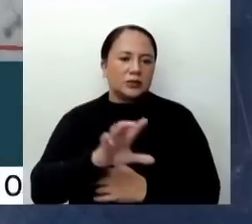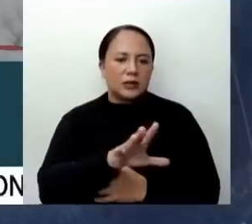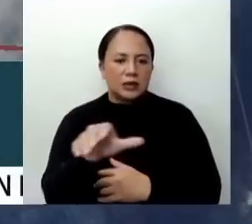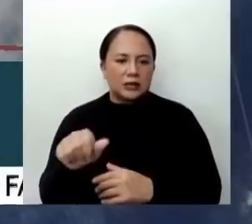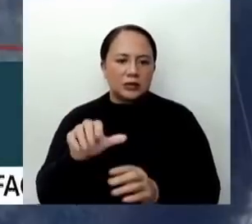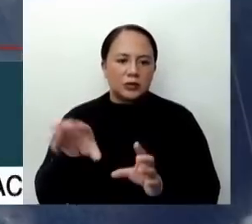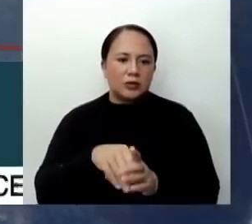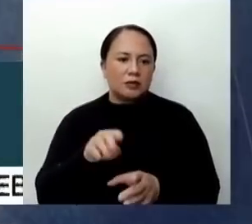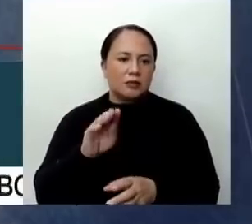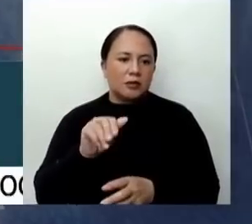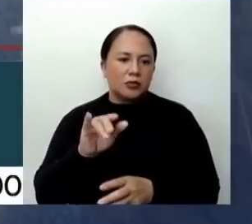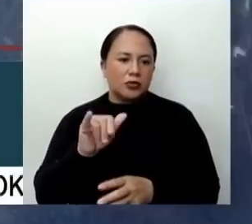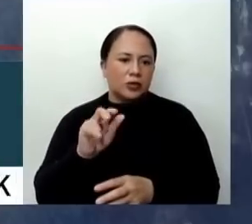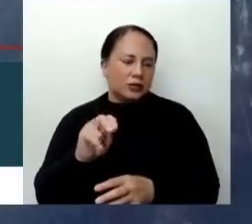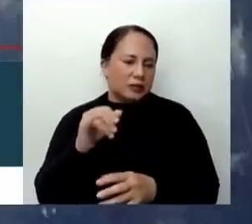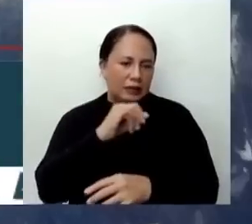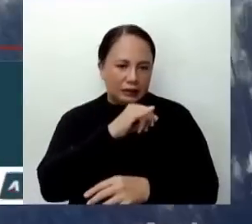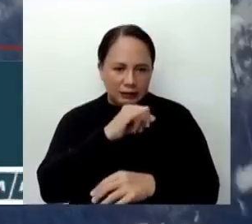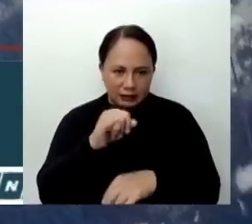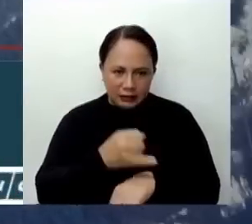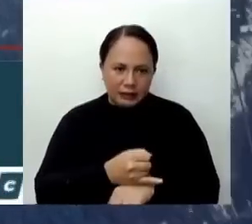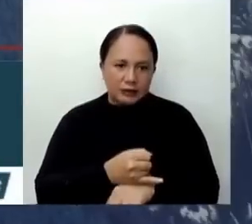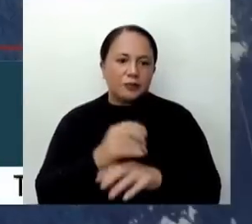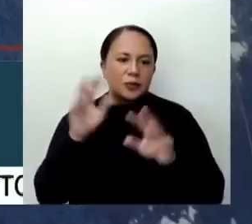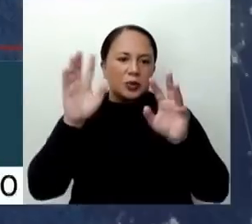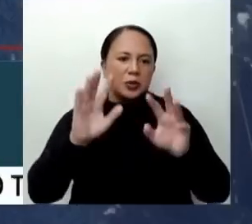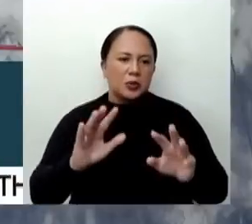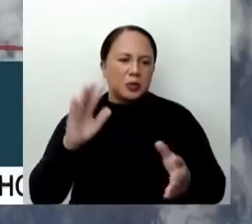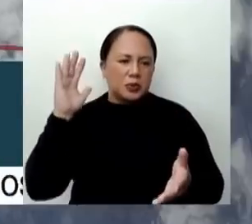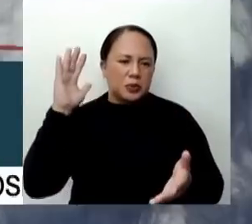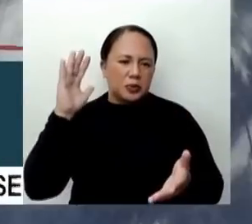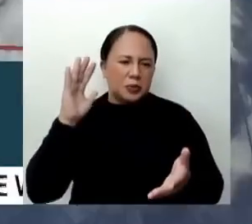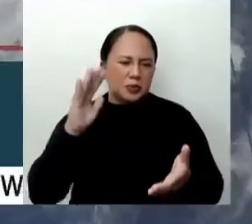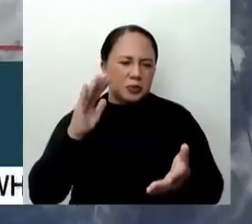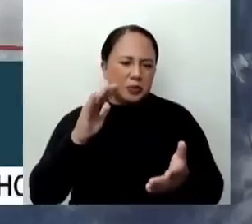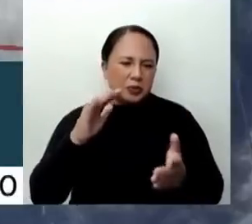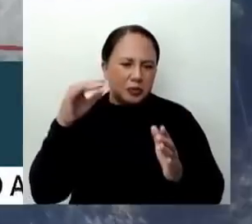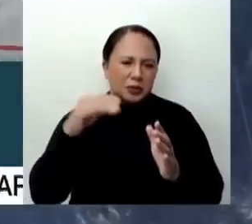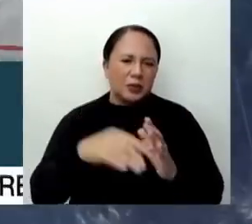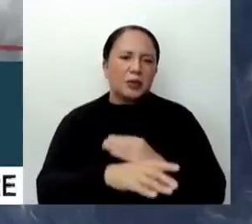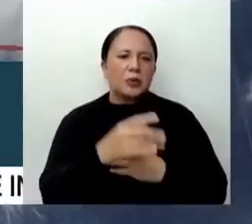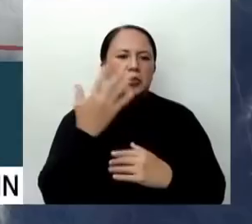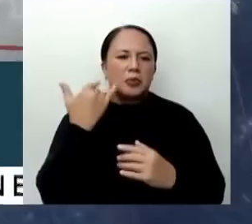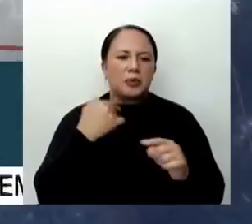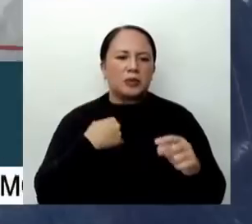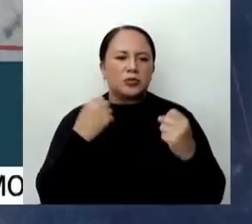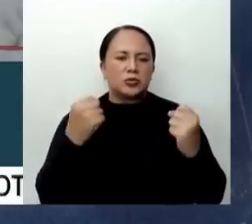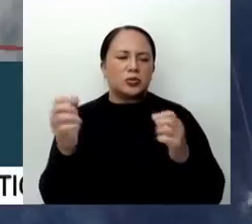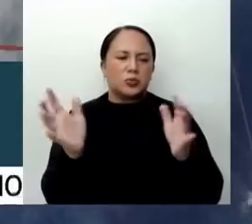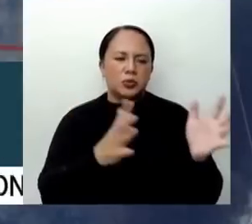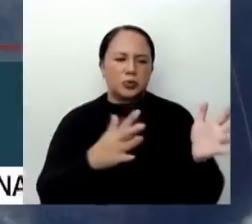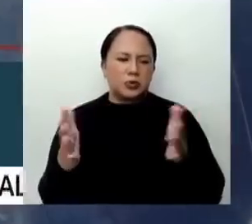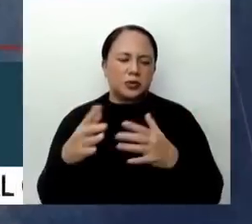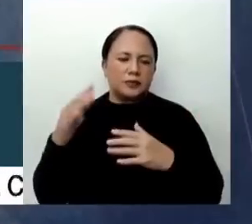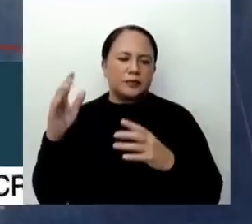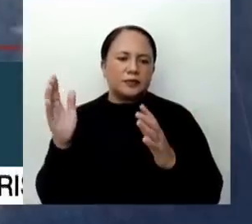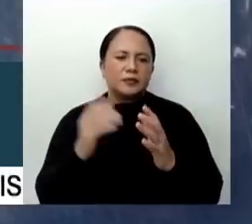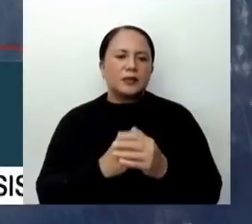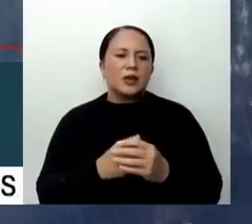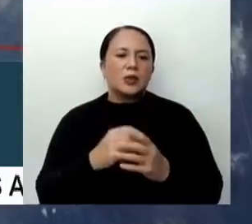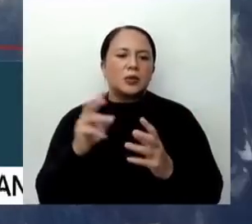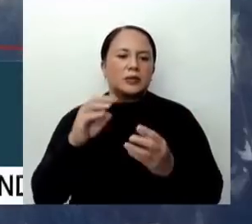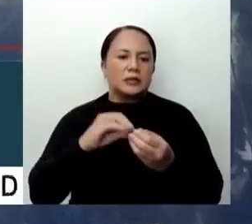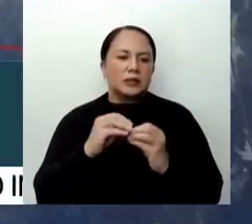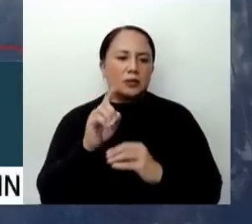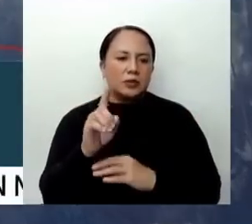Babuyan Islands. The weather will start to deteriorate in these areas today due to the outer rain bands and strong winds from a typhoon. Wind signal number